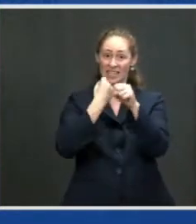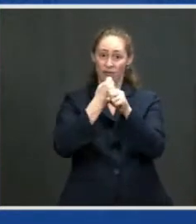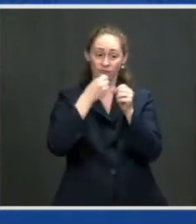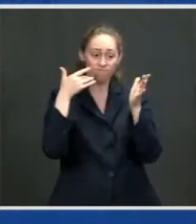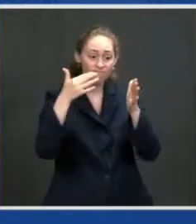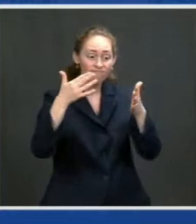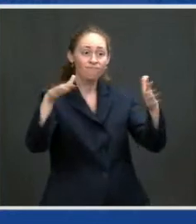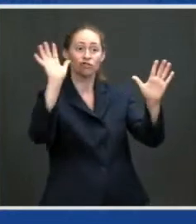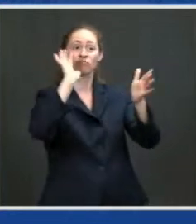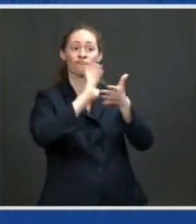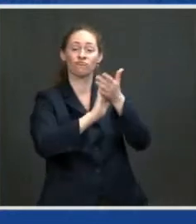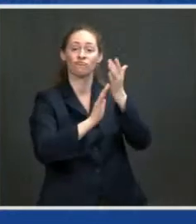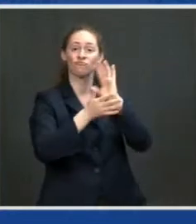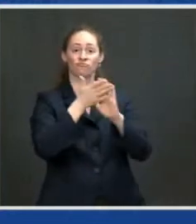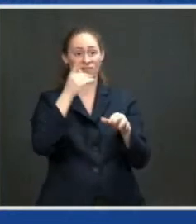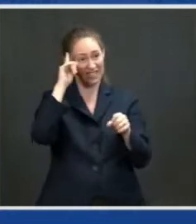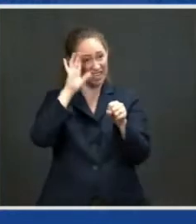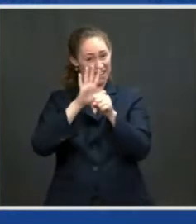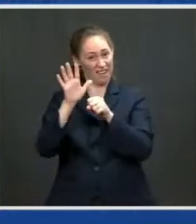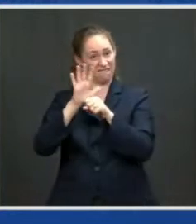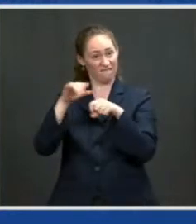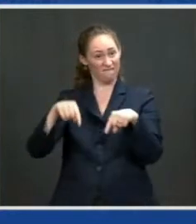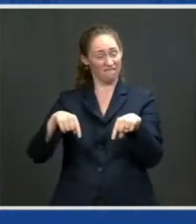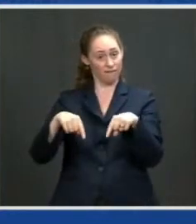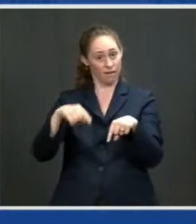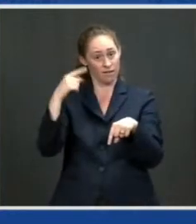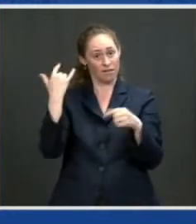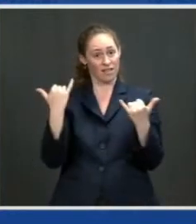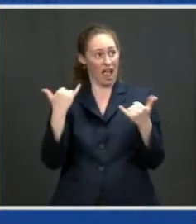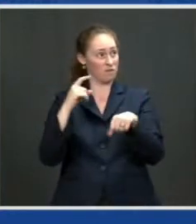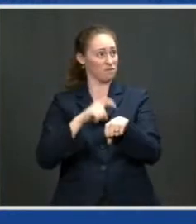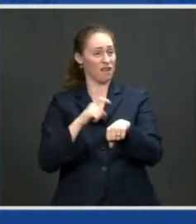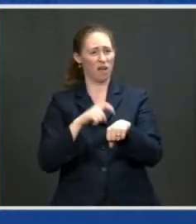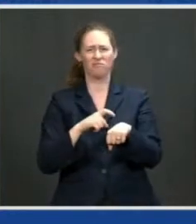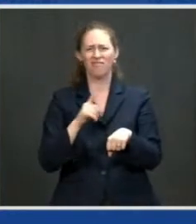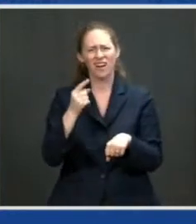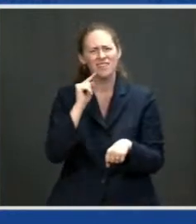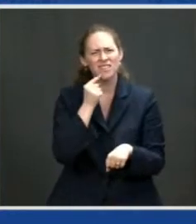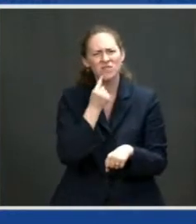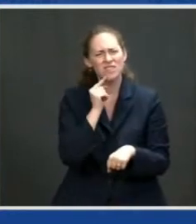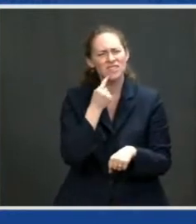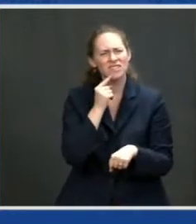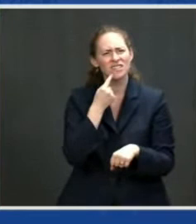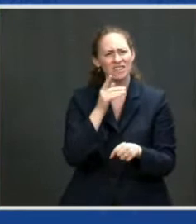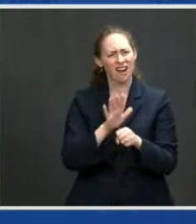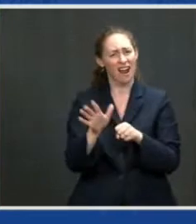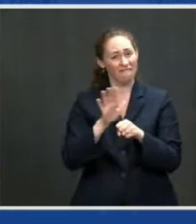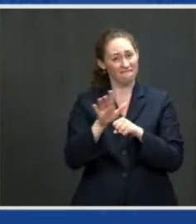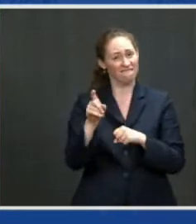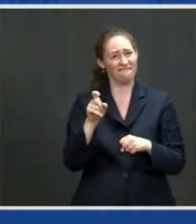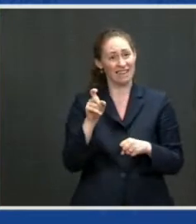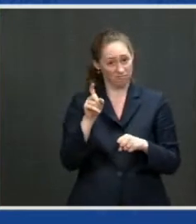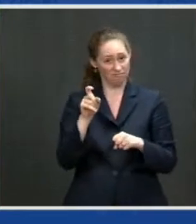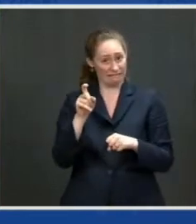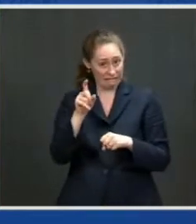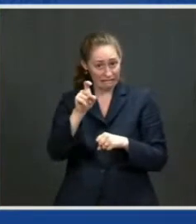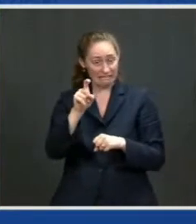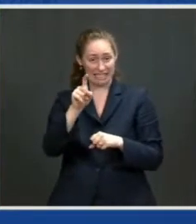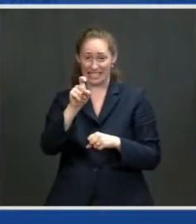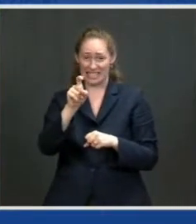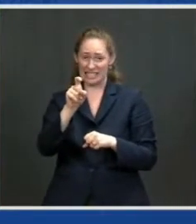of the 21st century? I'm not joking. Just consciously think about that. Is it enough? It's